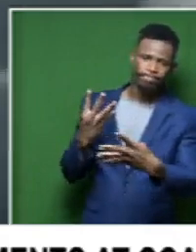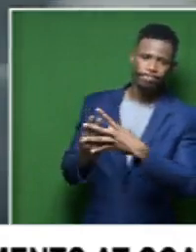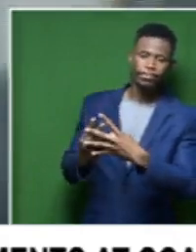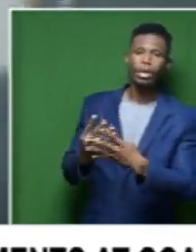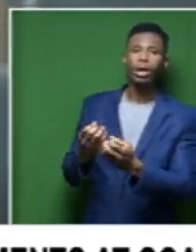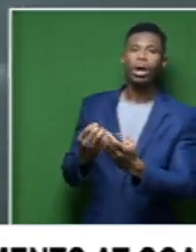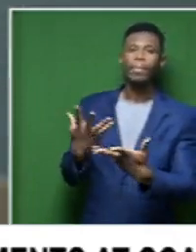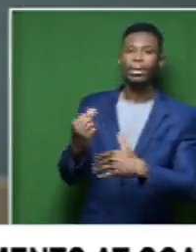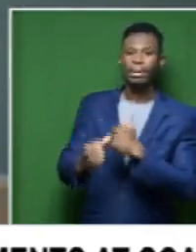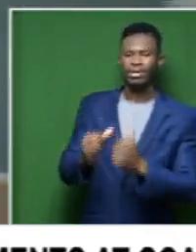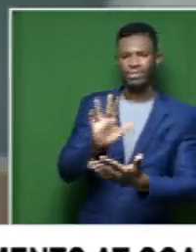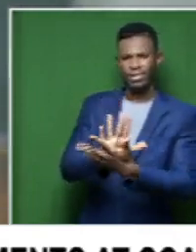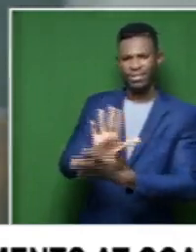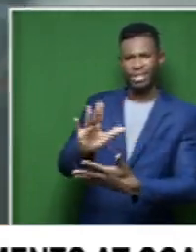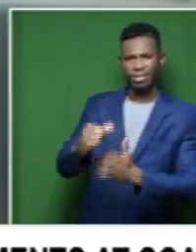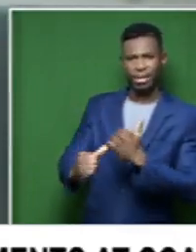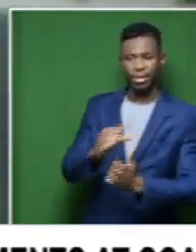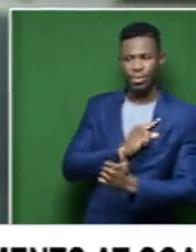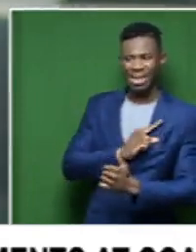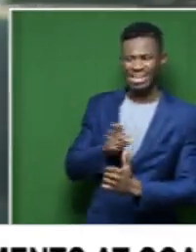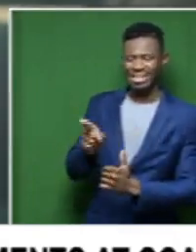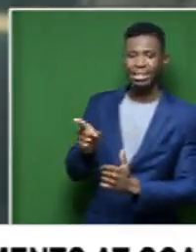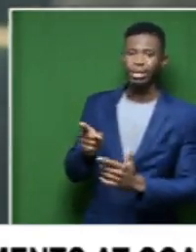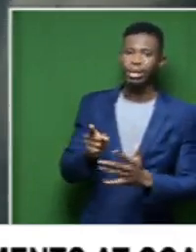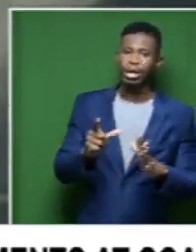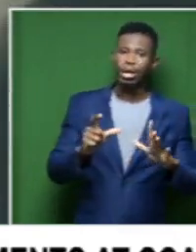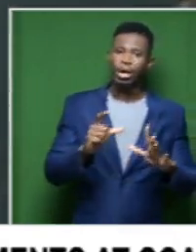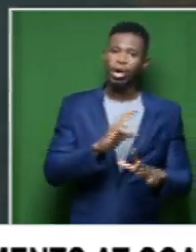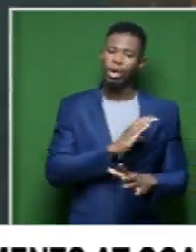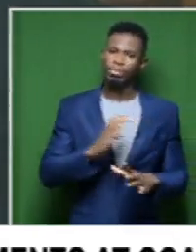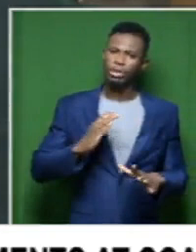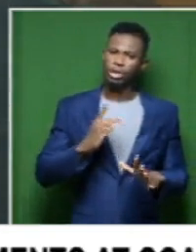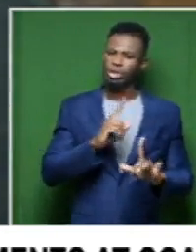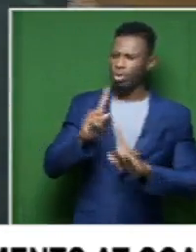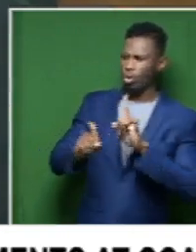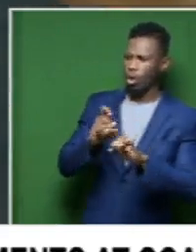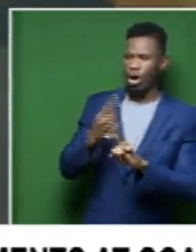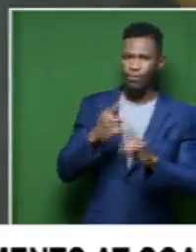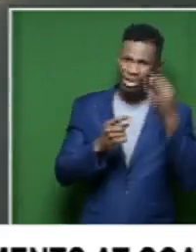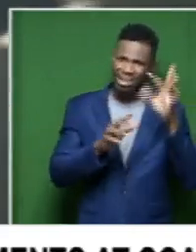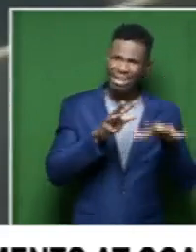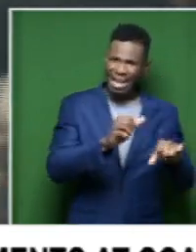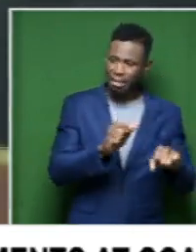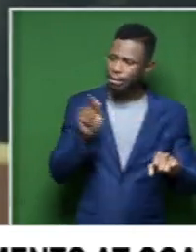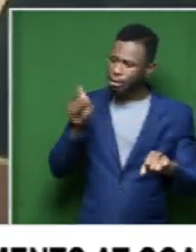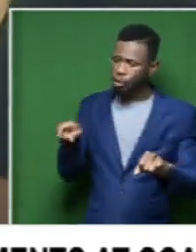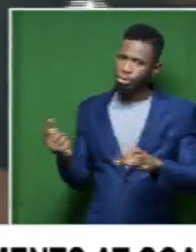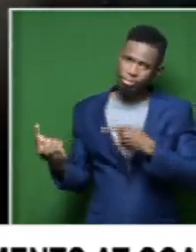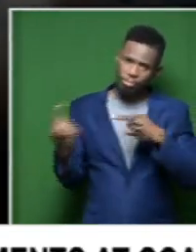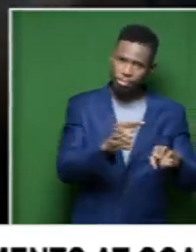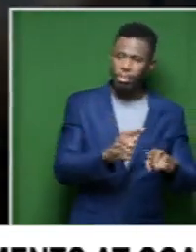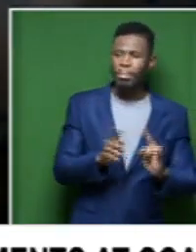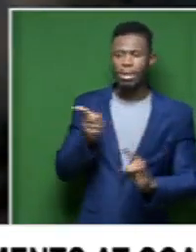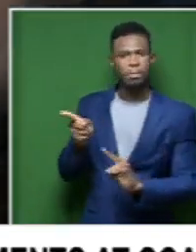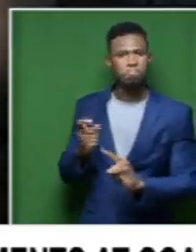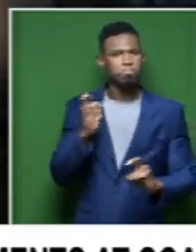its earlier order to abide by the summons of the Commission of Inquiry into State Capture to appear before it. Fraser saw it fit